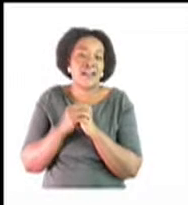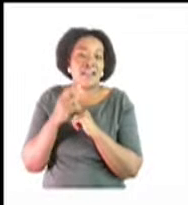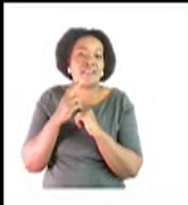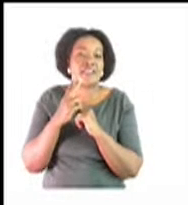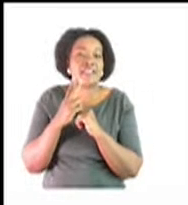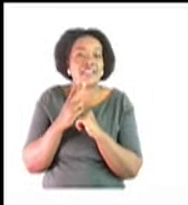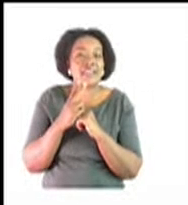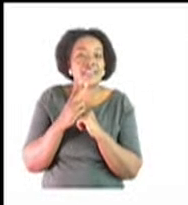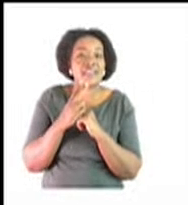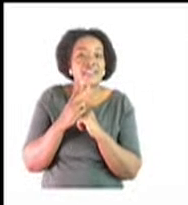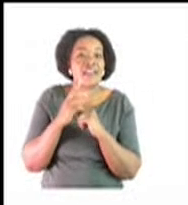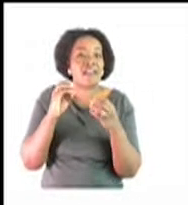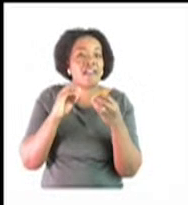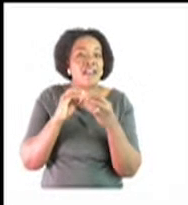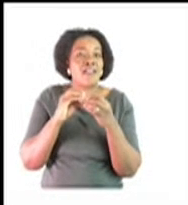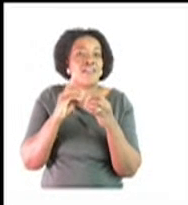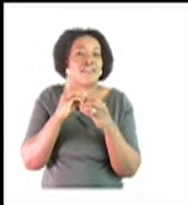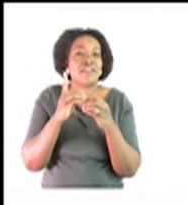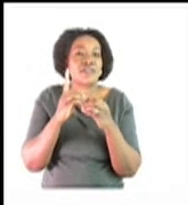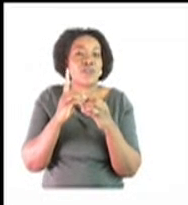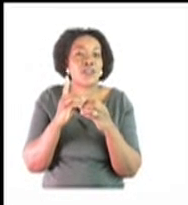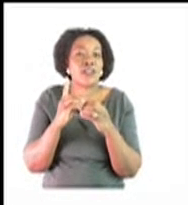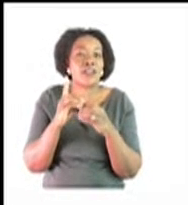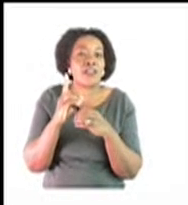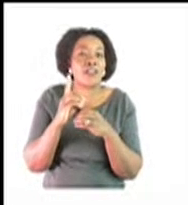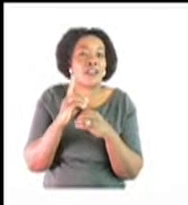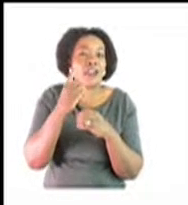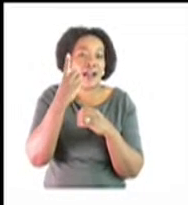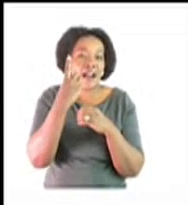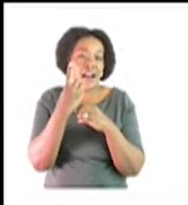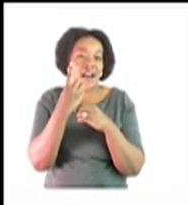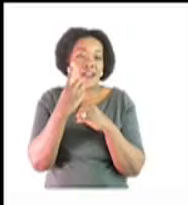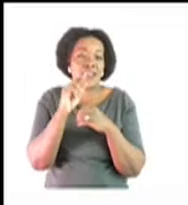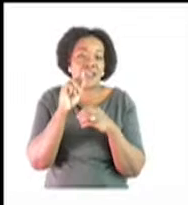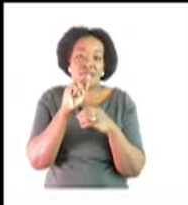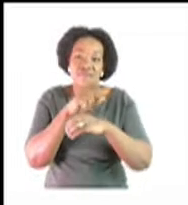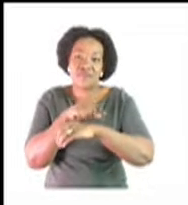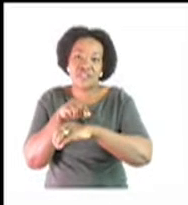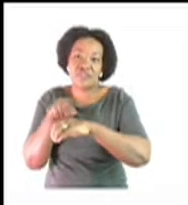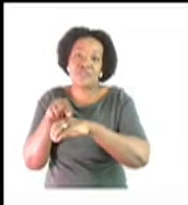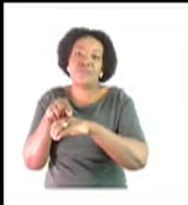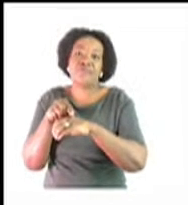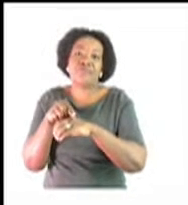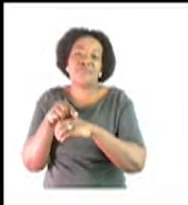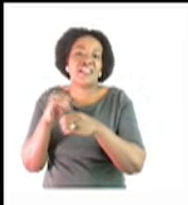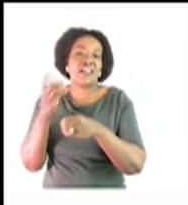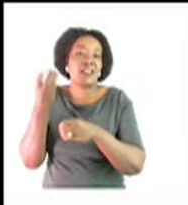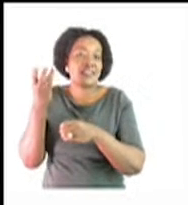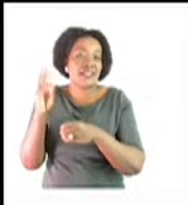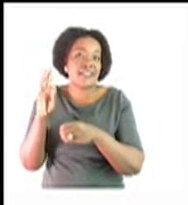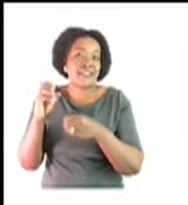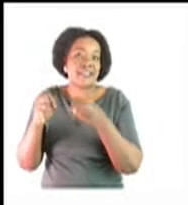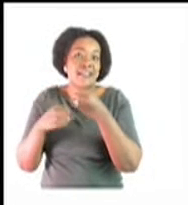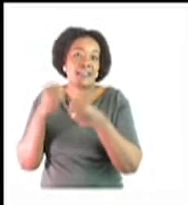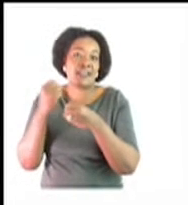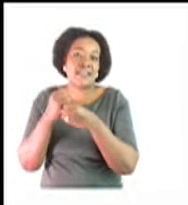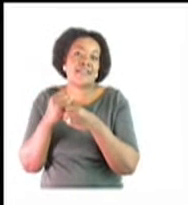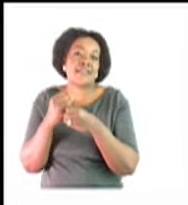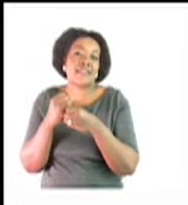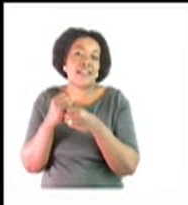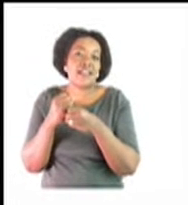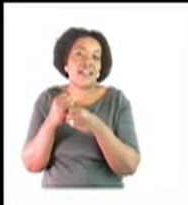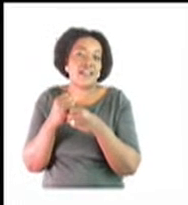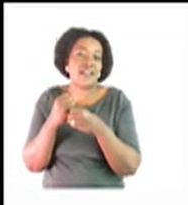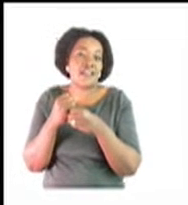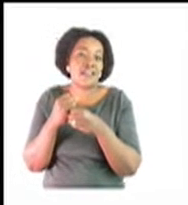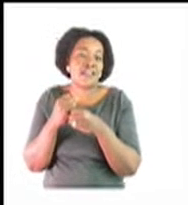look at the first sentence there. I, 6 years old. So which side word